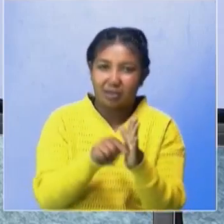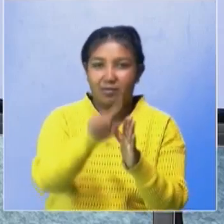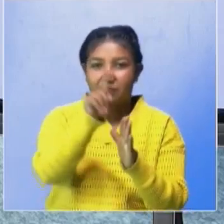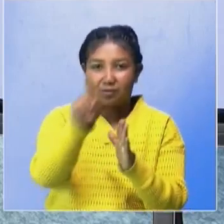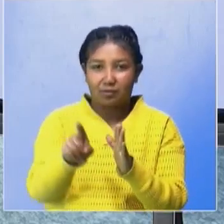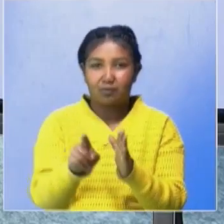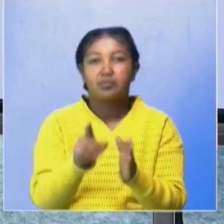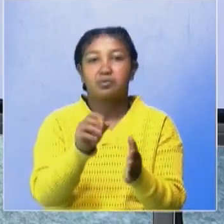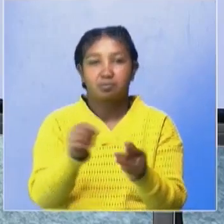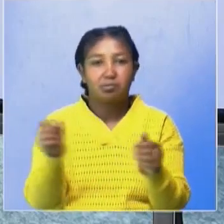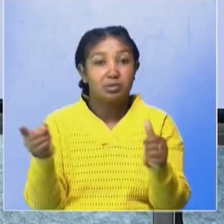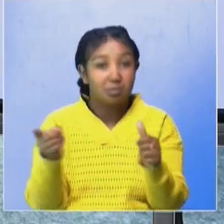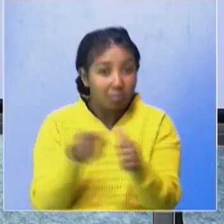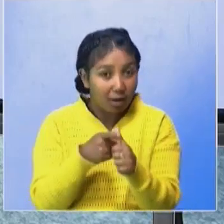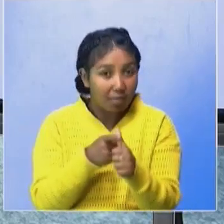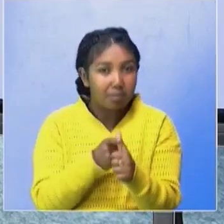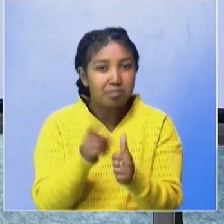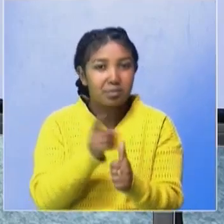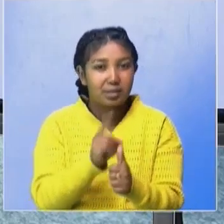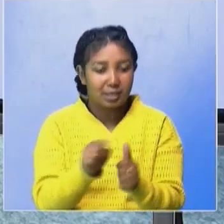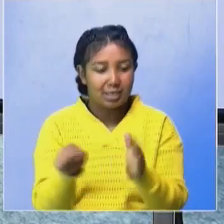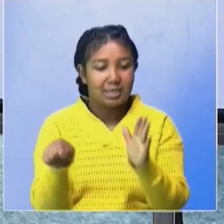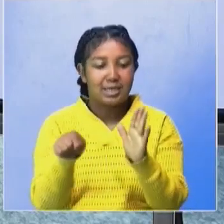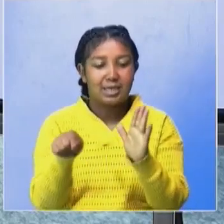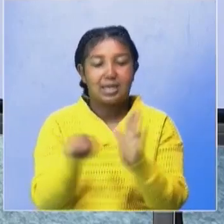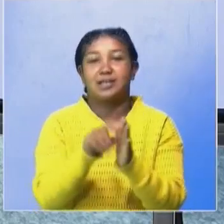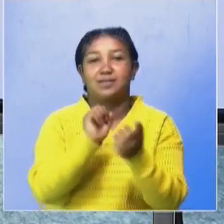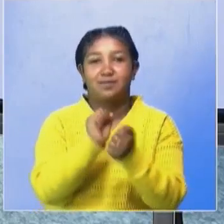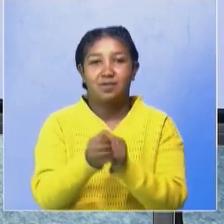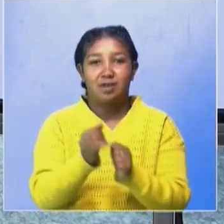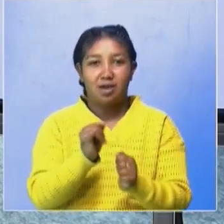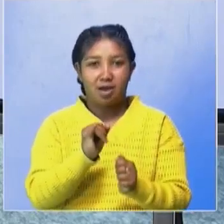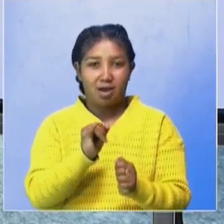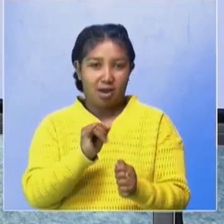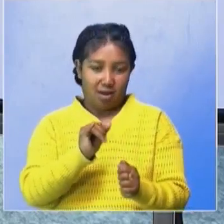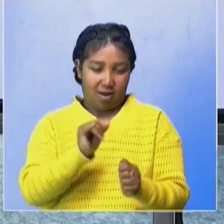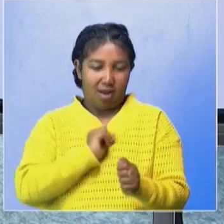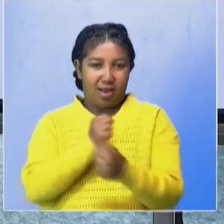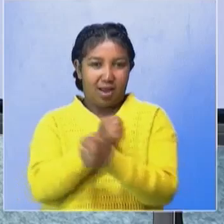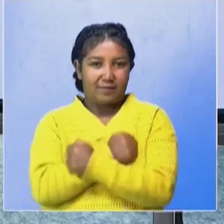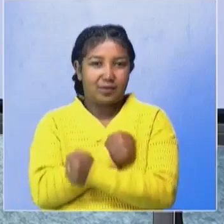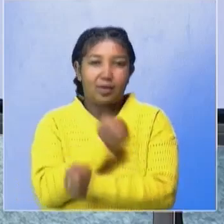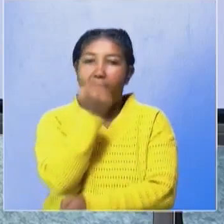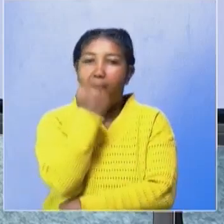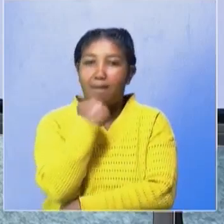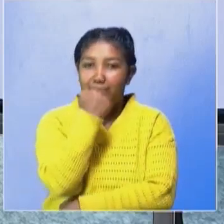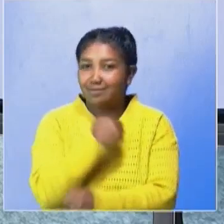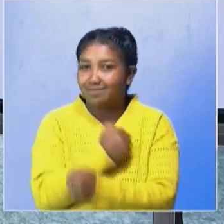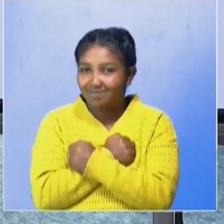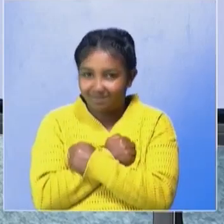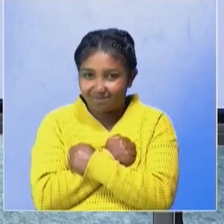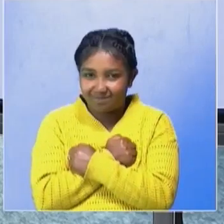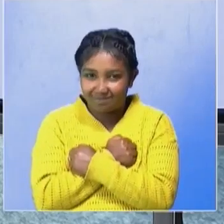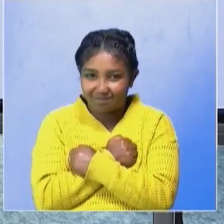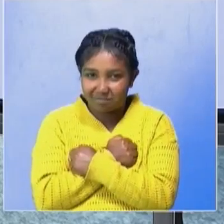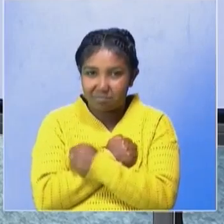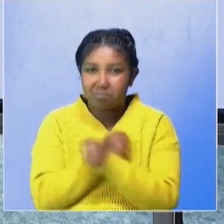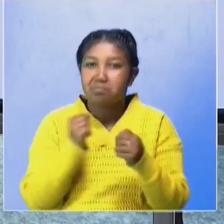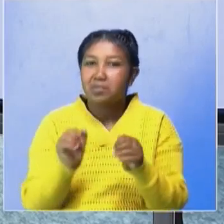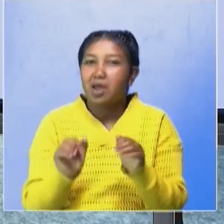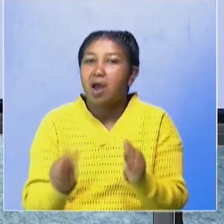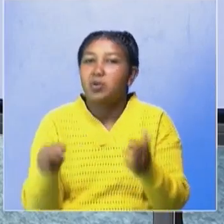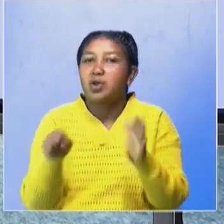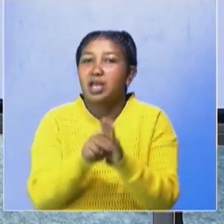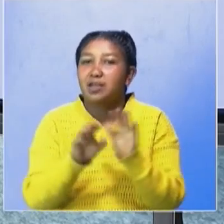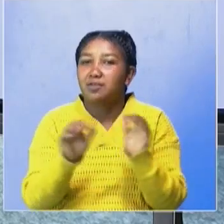is, let us start with negative form. So I love an apple. What can I say? Easily. What can I